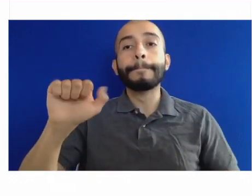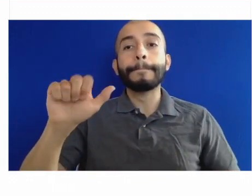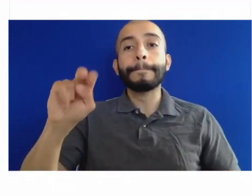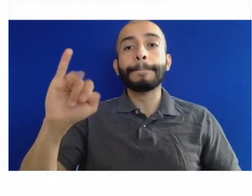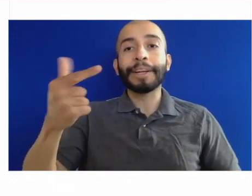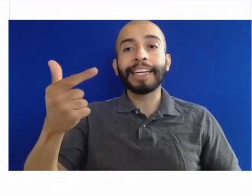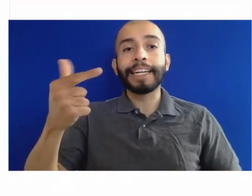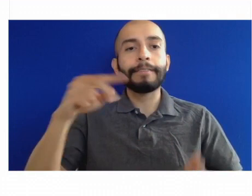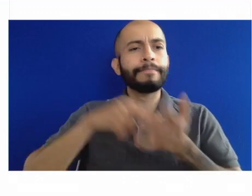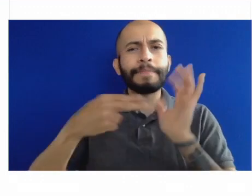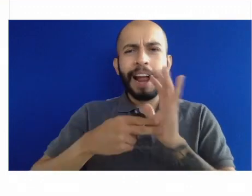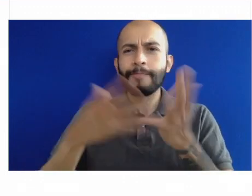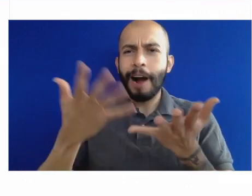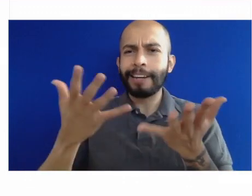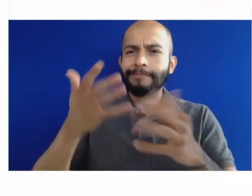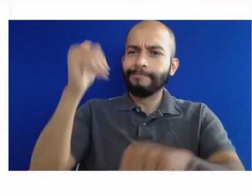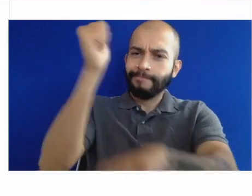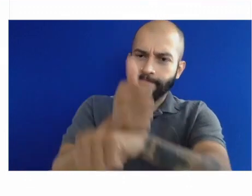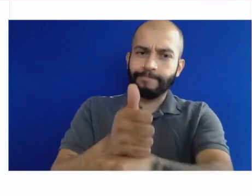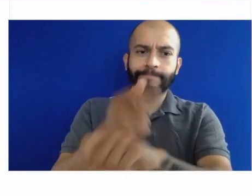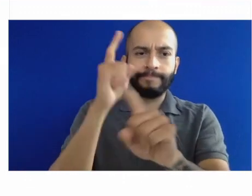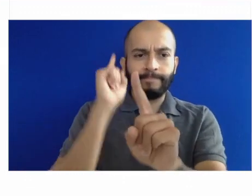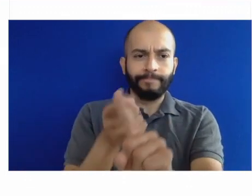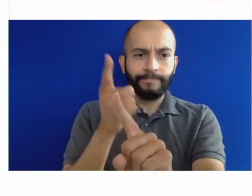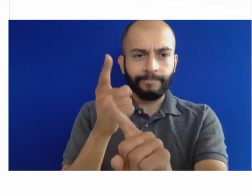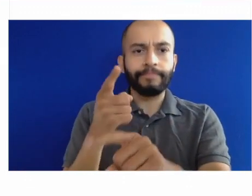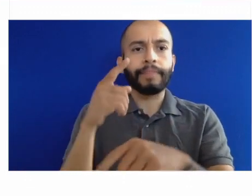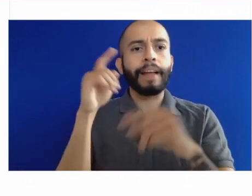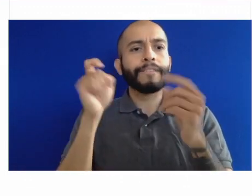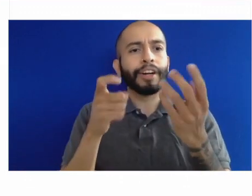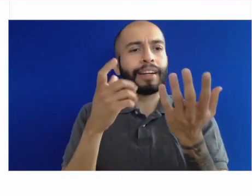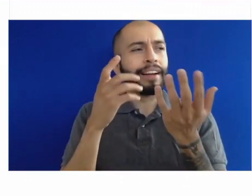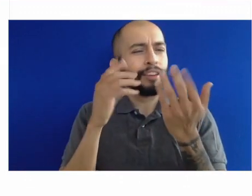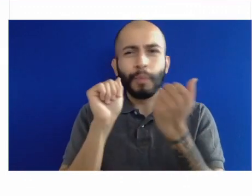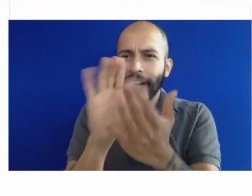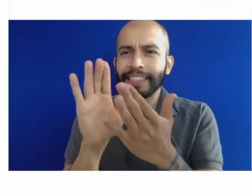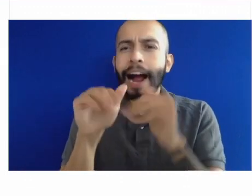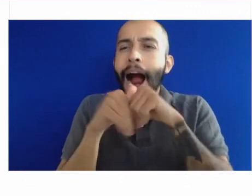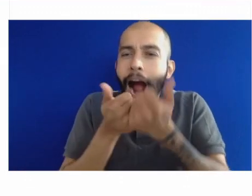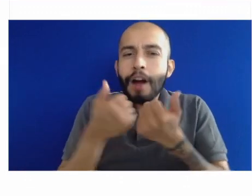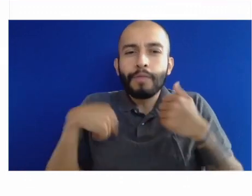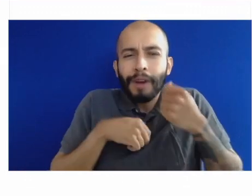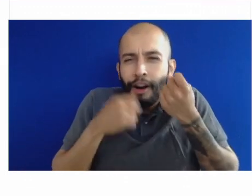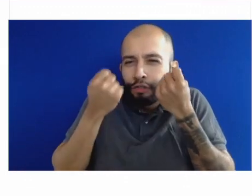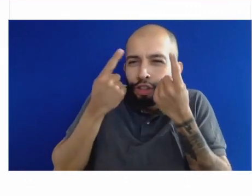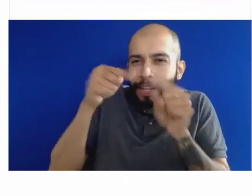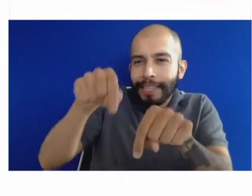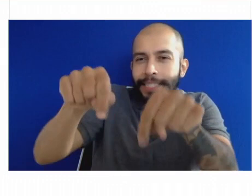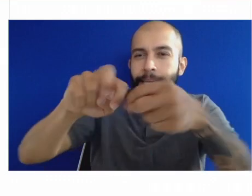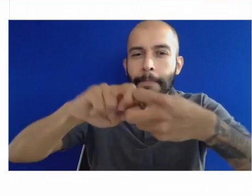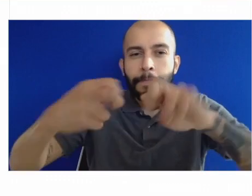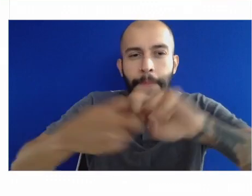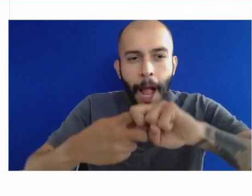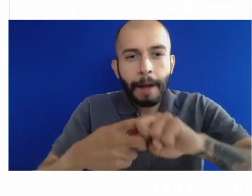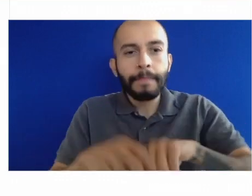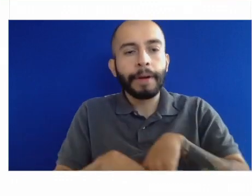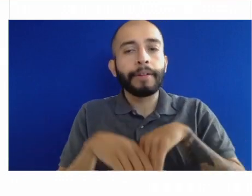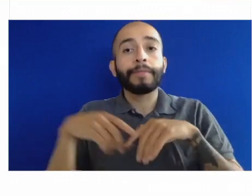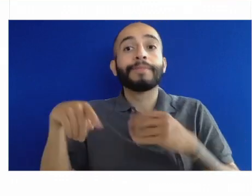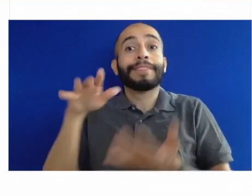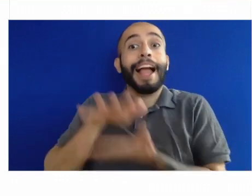this problem. As academics, we tend to approach the problem of the infodemic from the